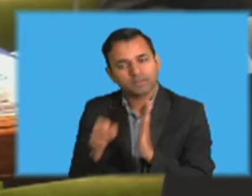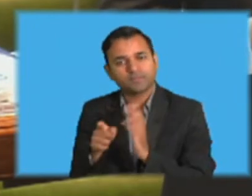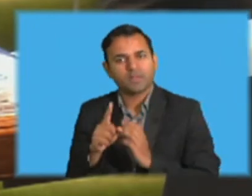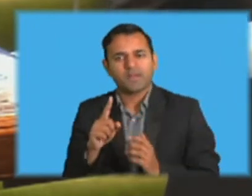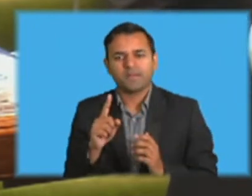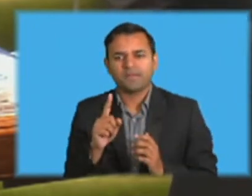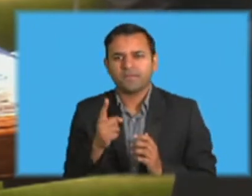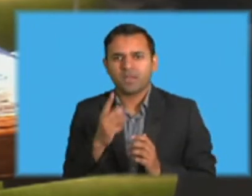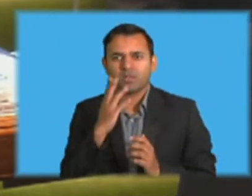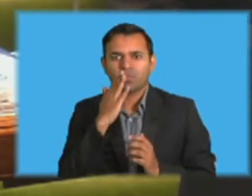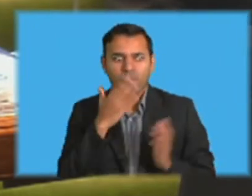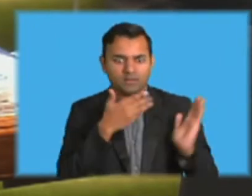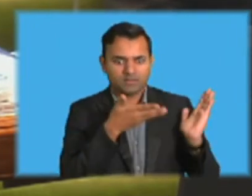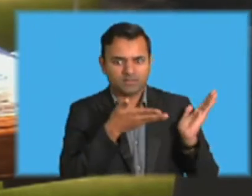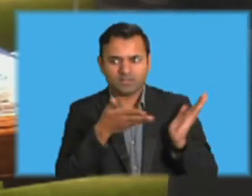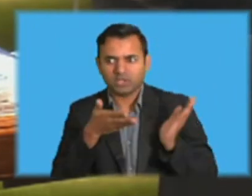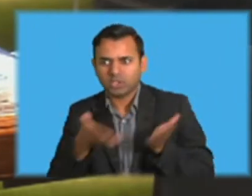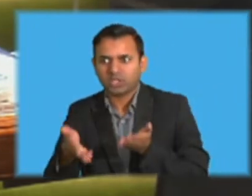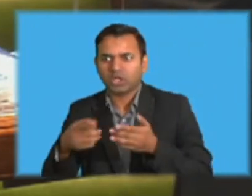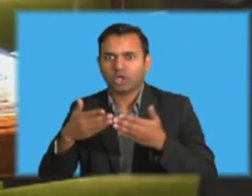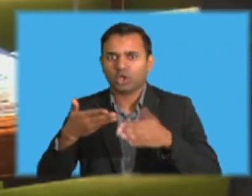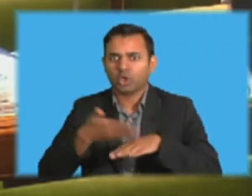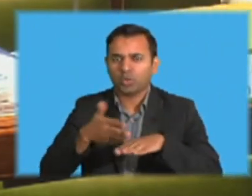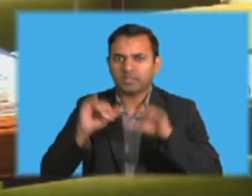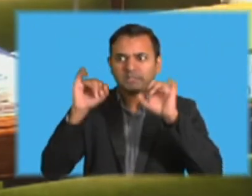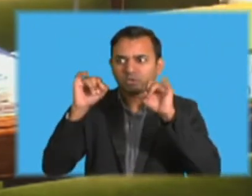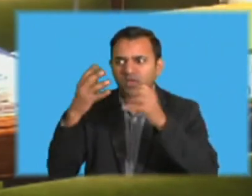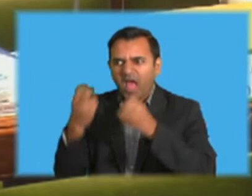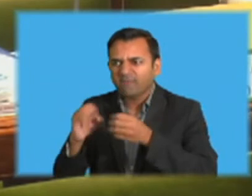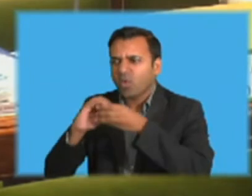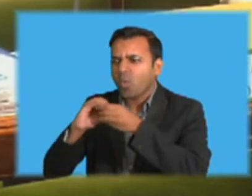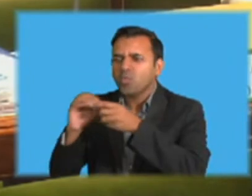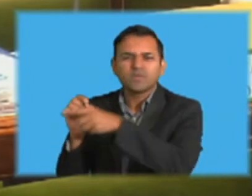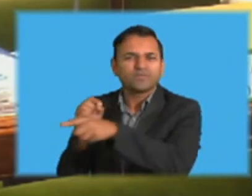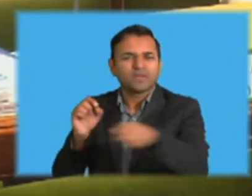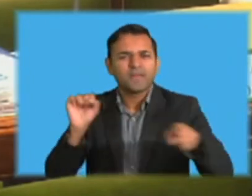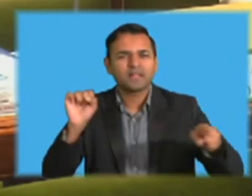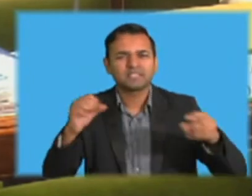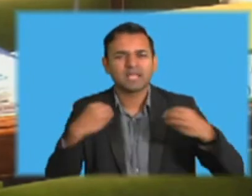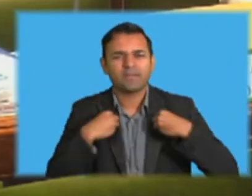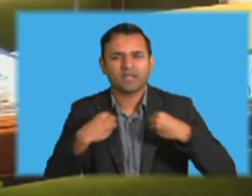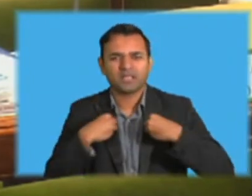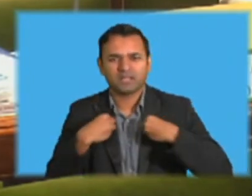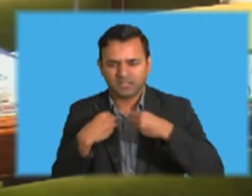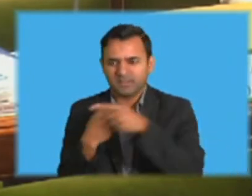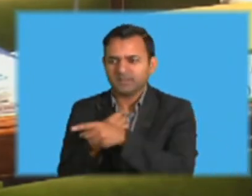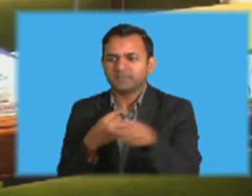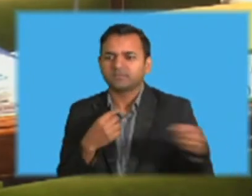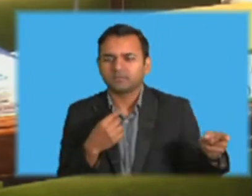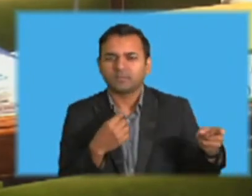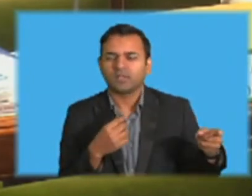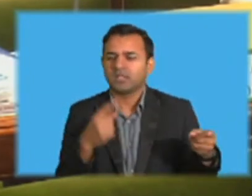that some bus companies, not all of them, some bus companies have raised, and that is that some passengers actually are not necessarily complying